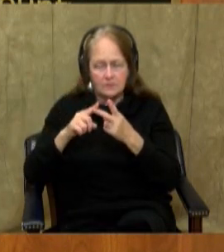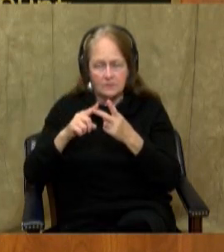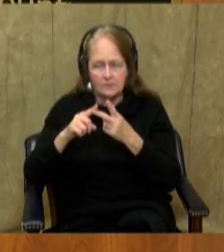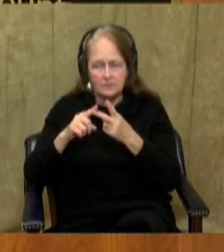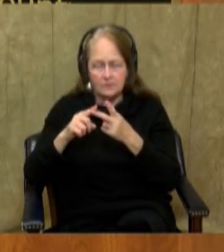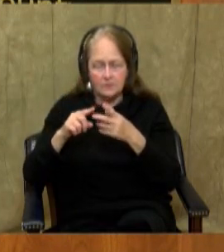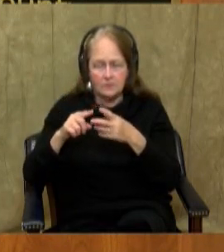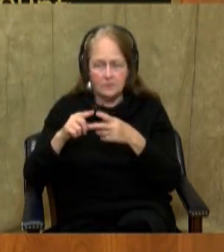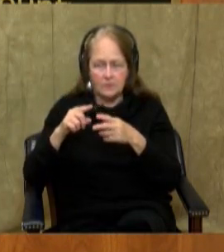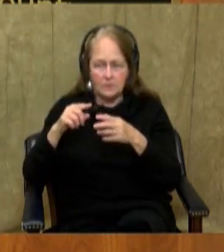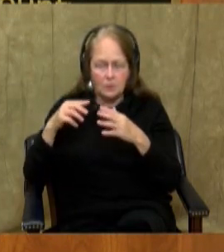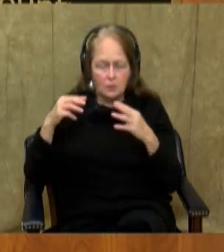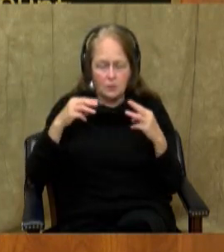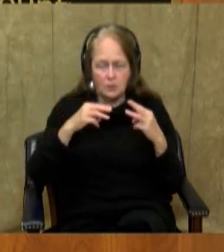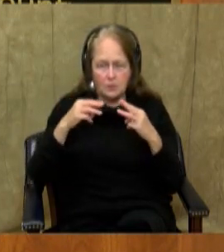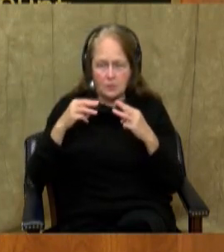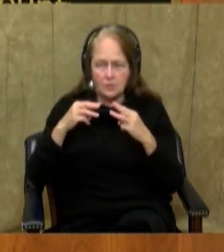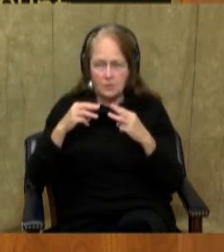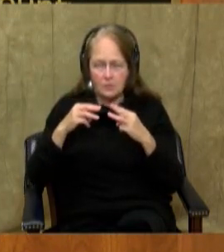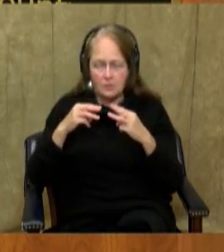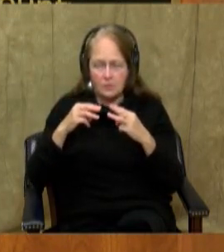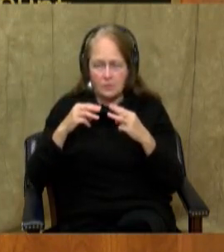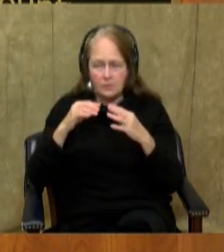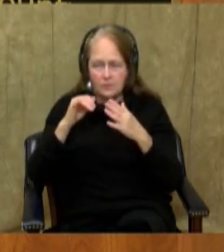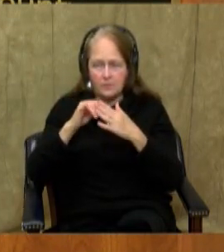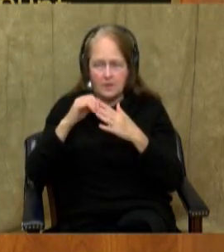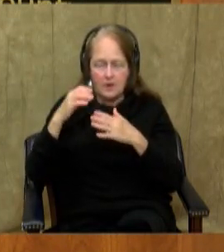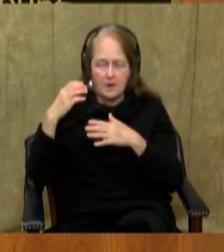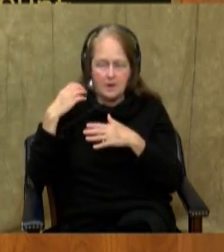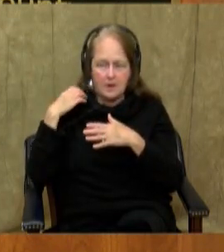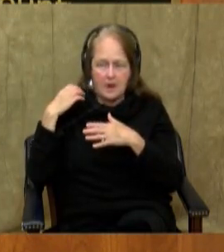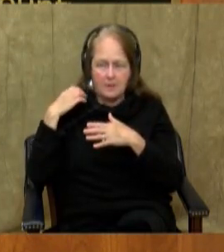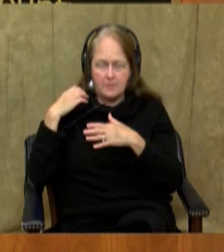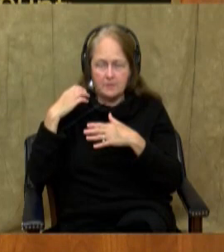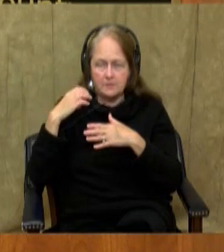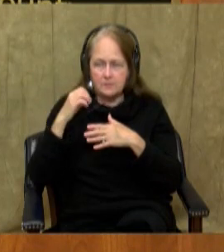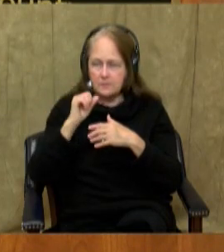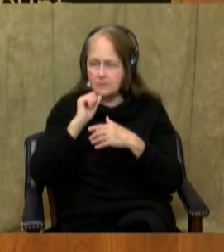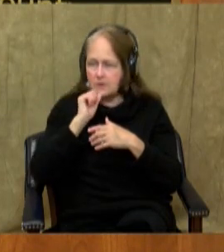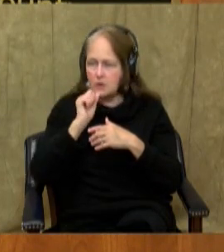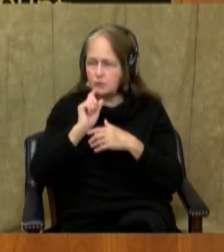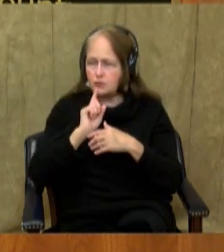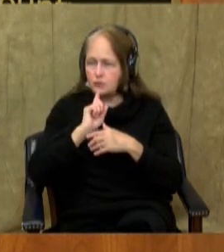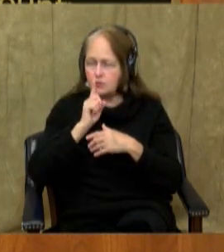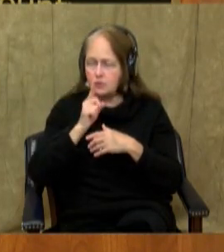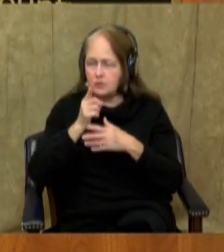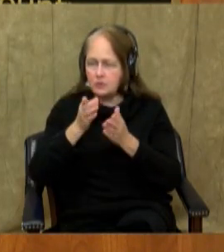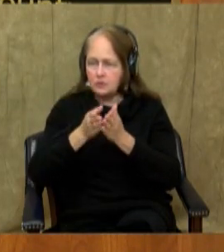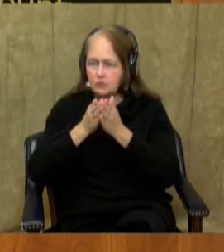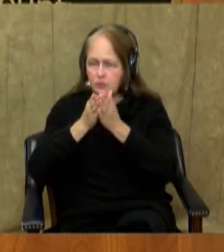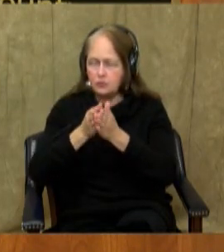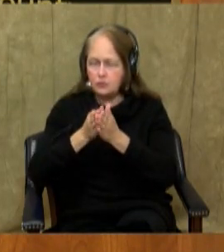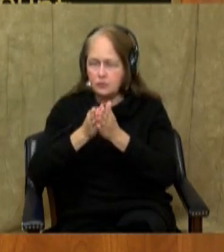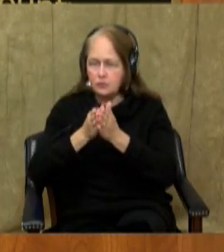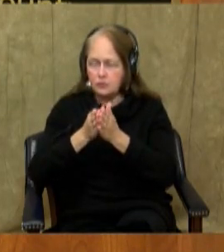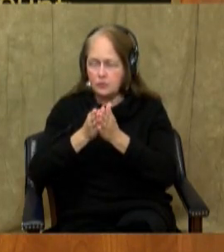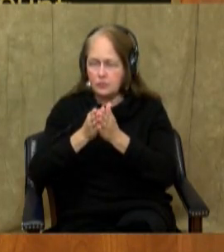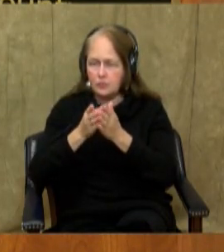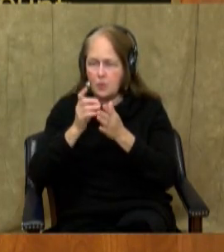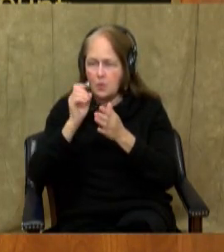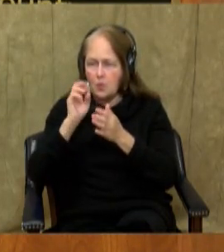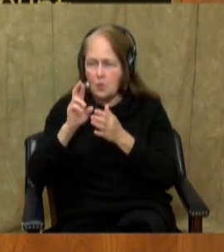this particular ship, the captain of the Maddox, he was not sure that his ship had been actually